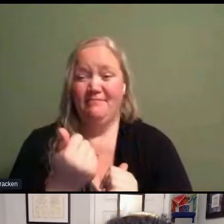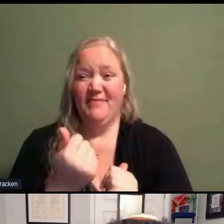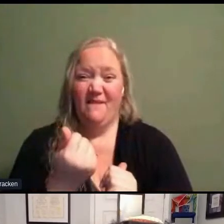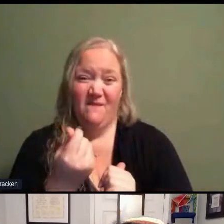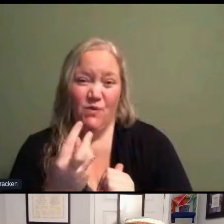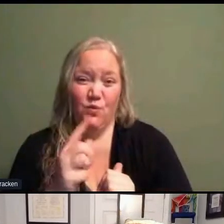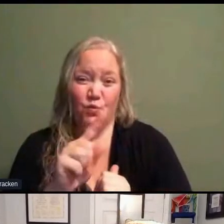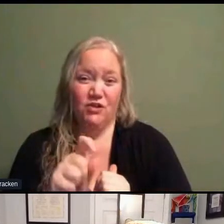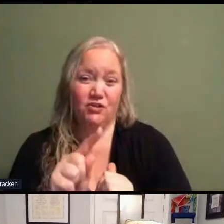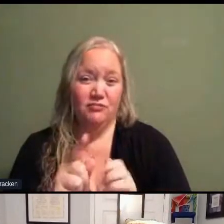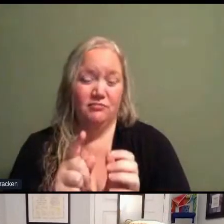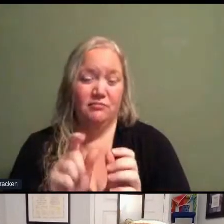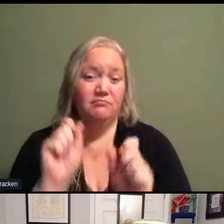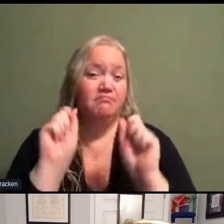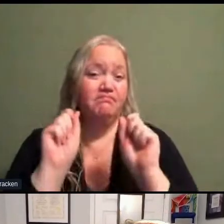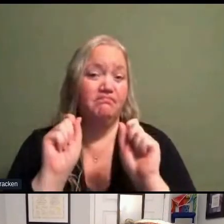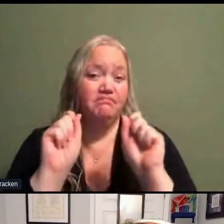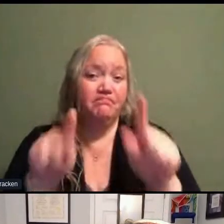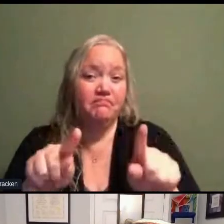this up.